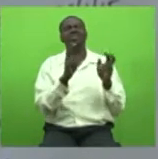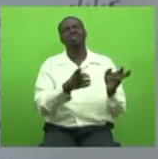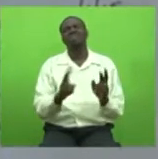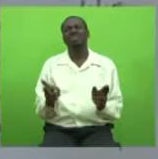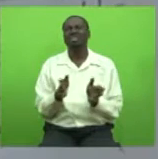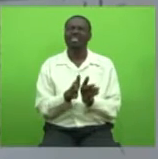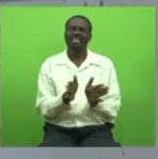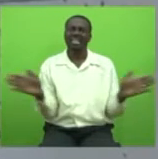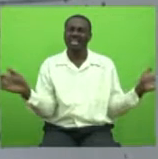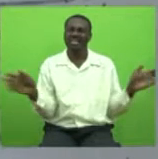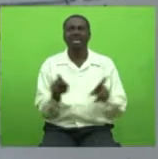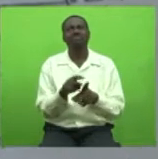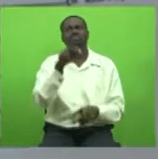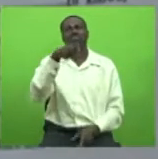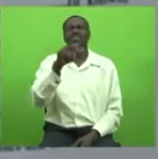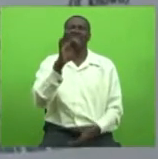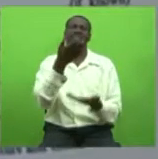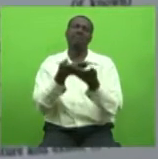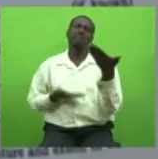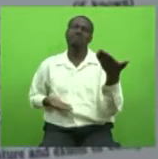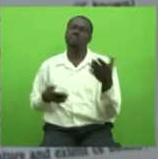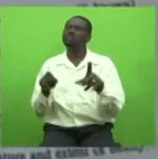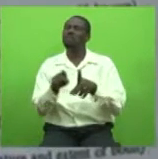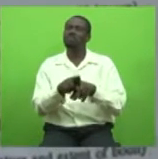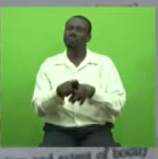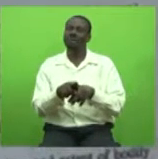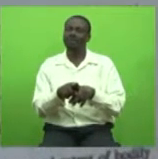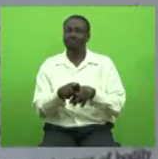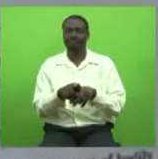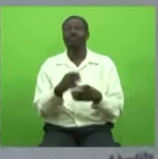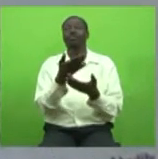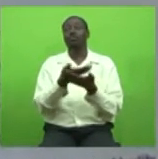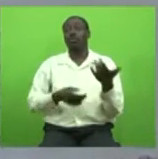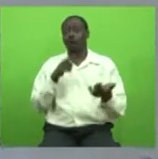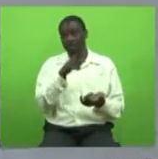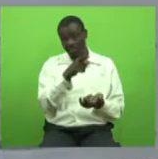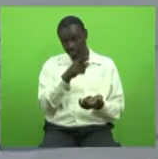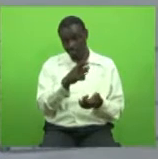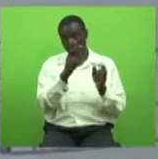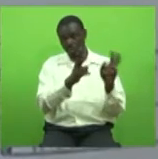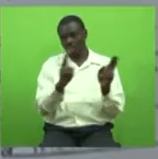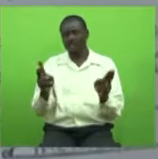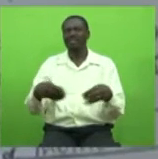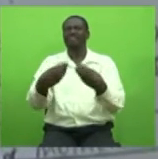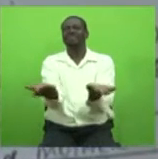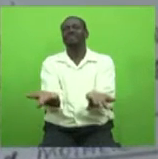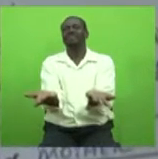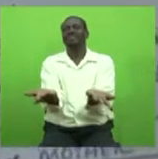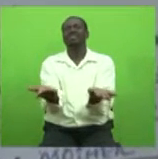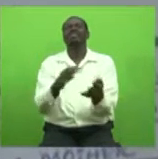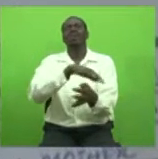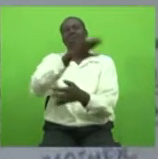form that is issued at the police station. P3 form is for all assaults and therefore